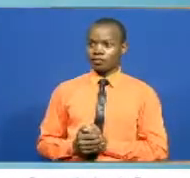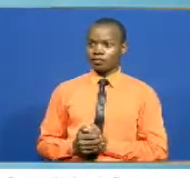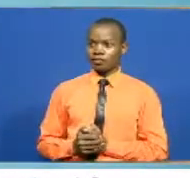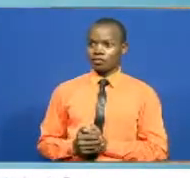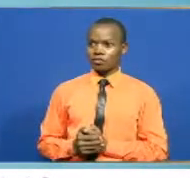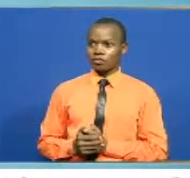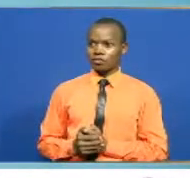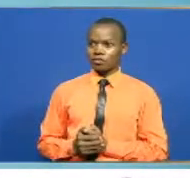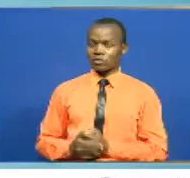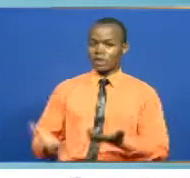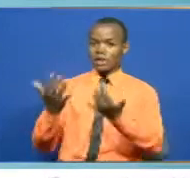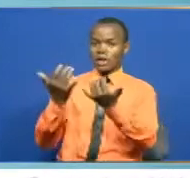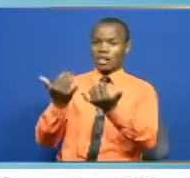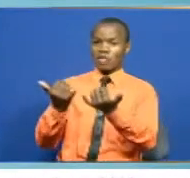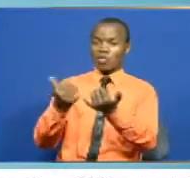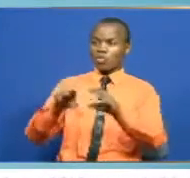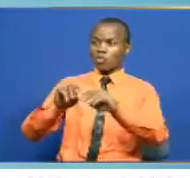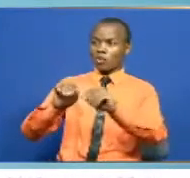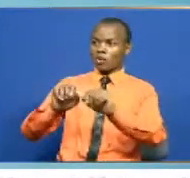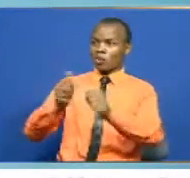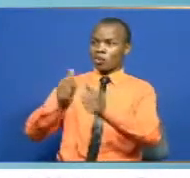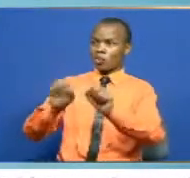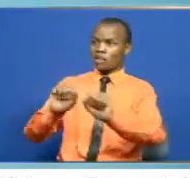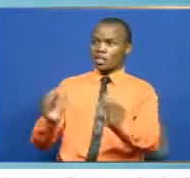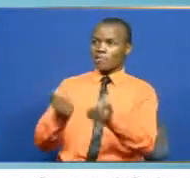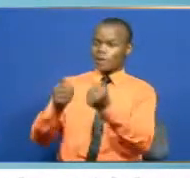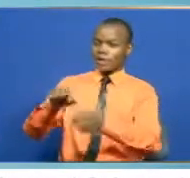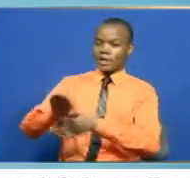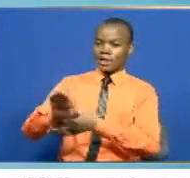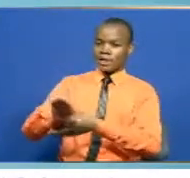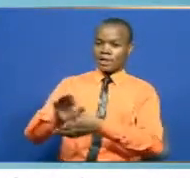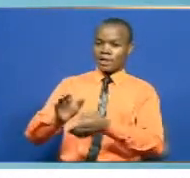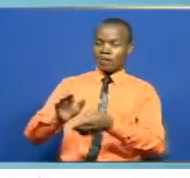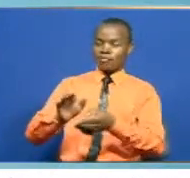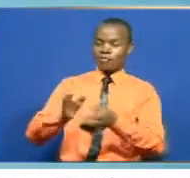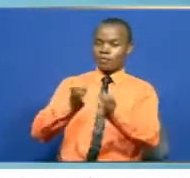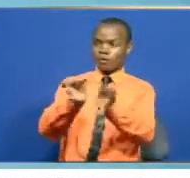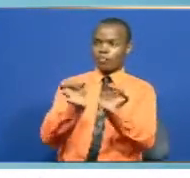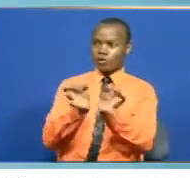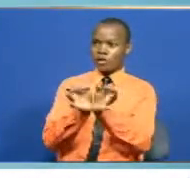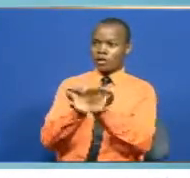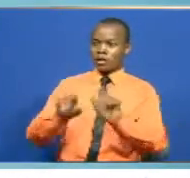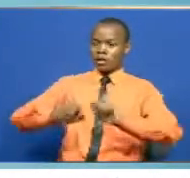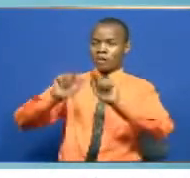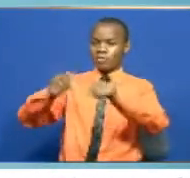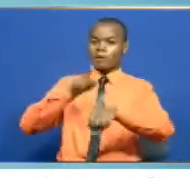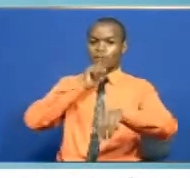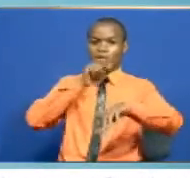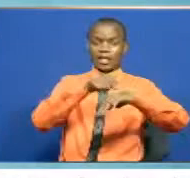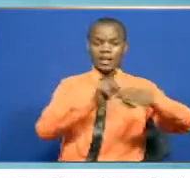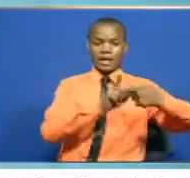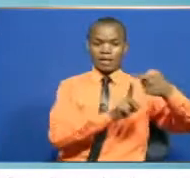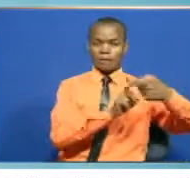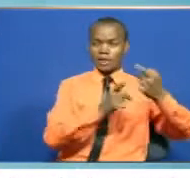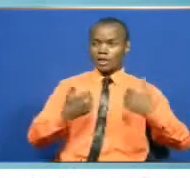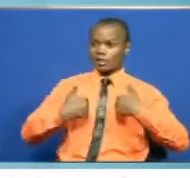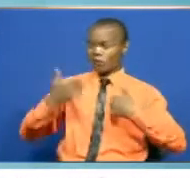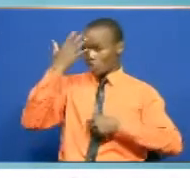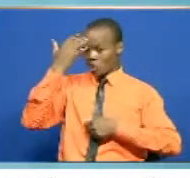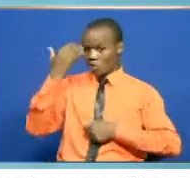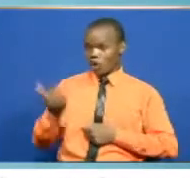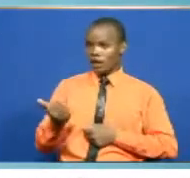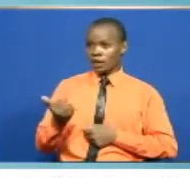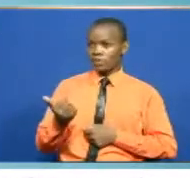into the pre-qualifiers that will happen at Nyayo Stadium, we went into it with high spirits, because we are just coming from a very